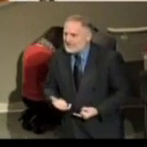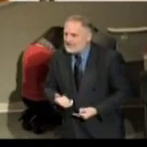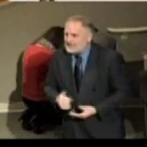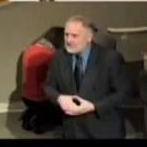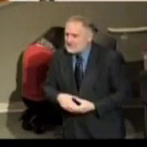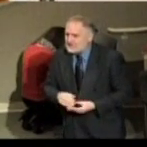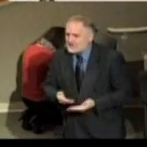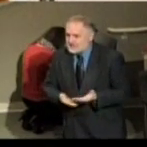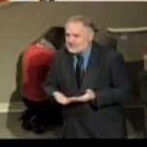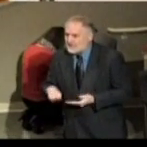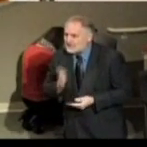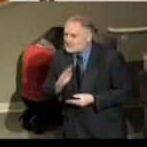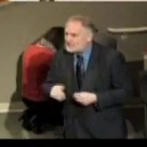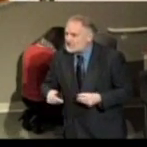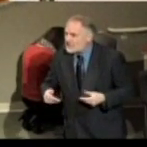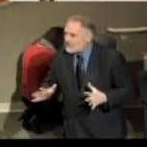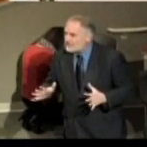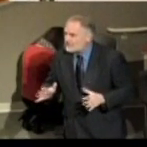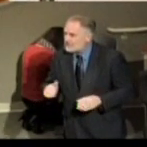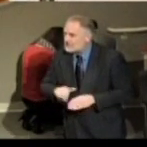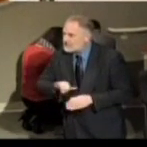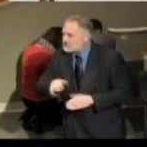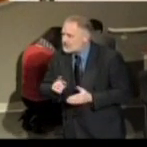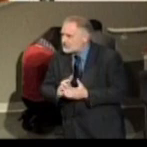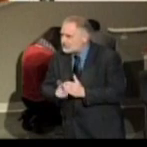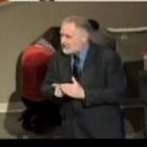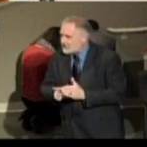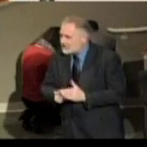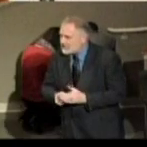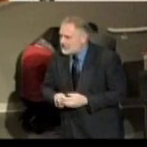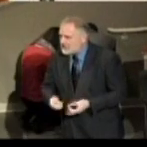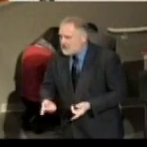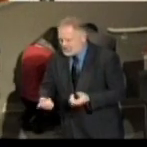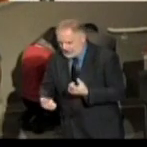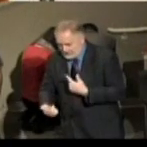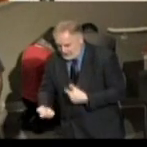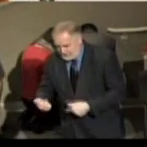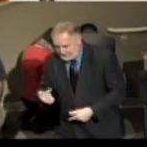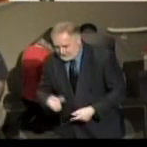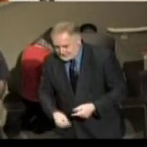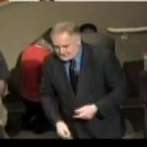mere moments. Mere moments it will be done. Would you come?